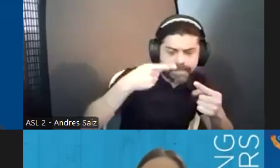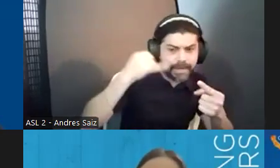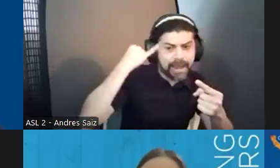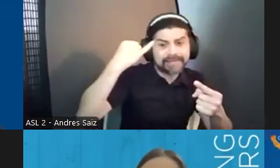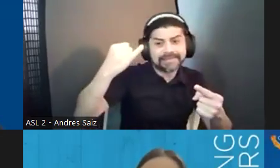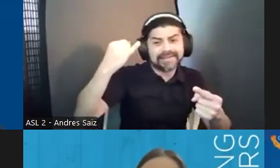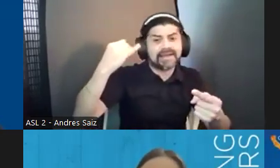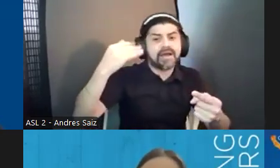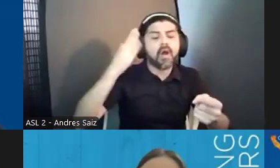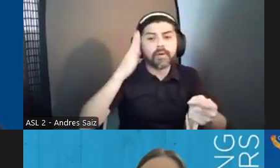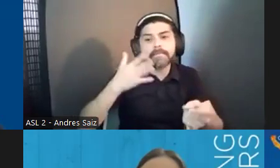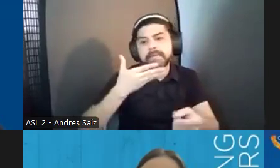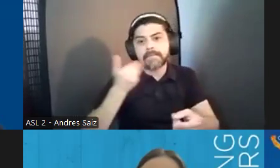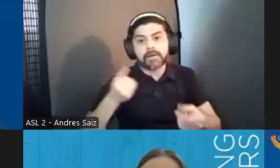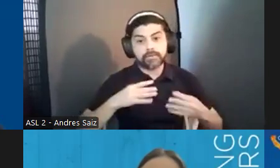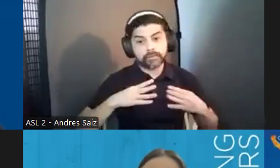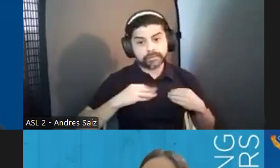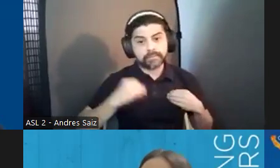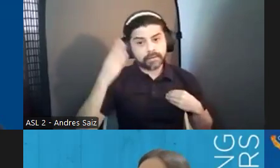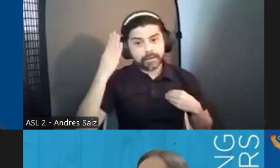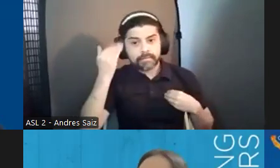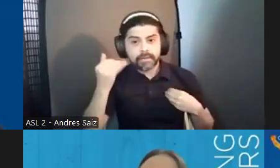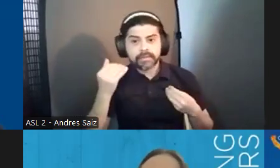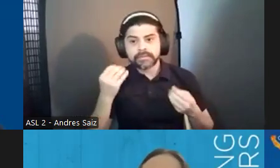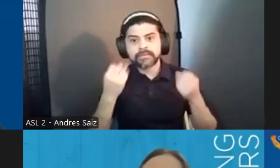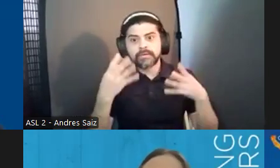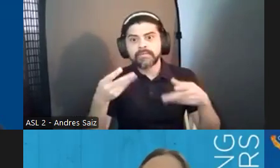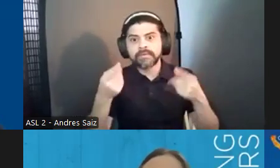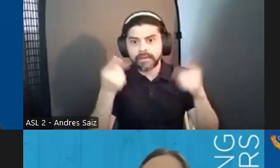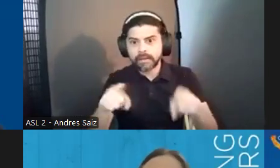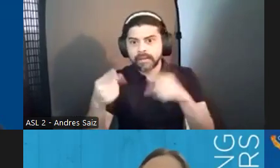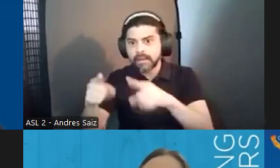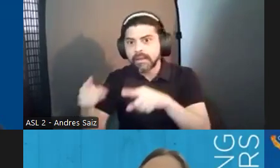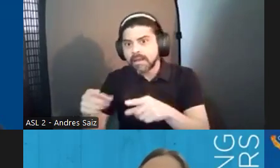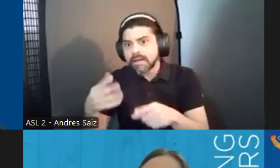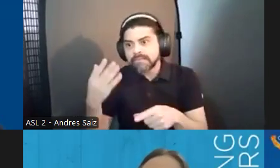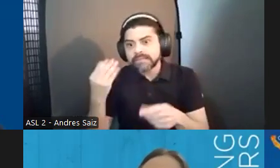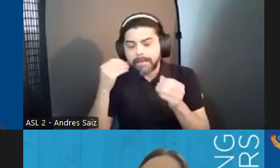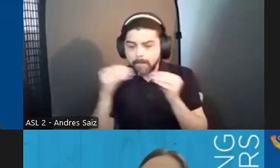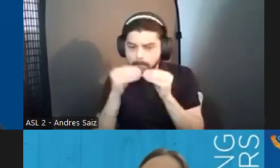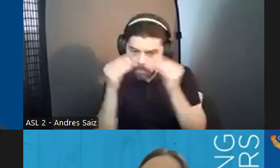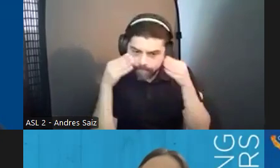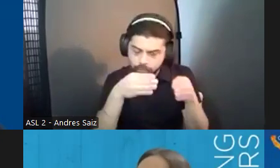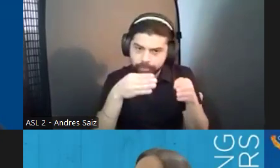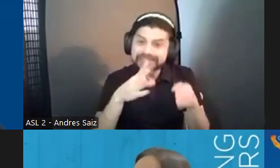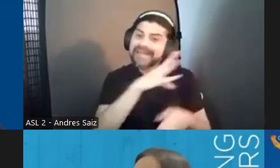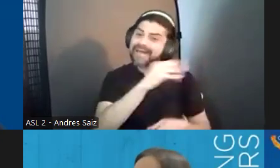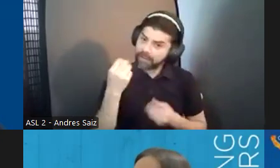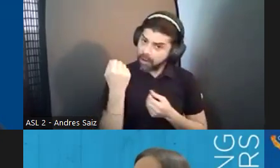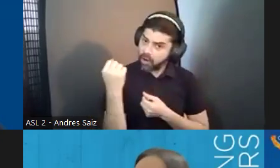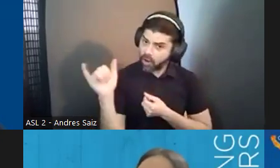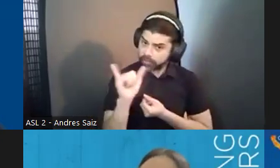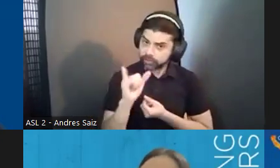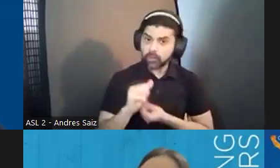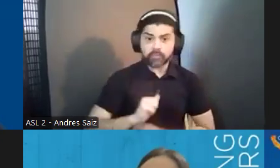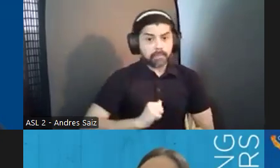noise. And we're so proud. We're incredibly proud of the work, and with